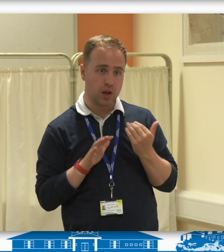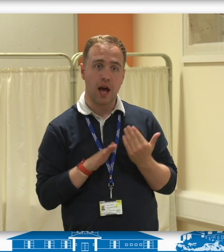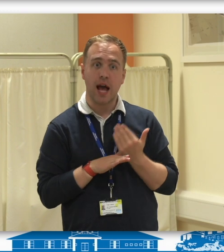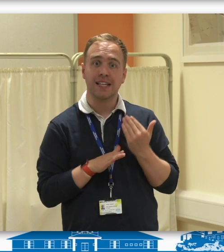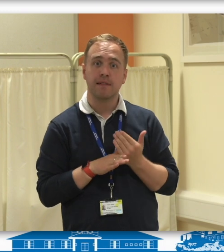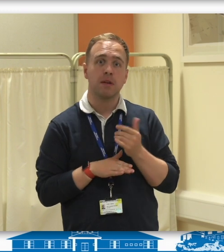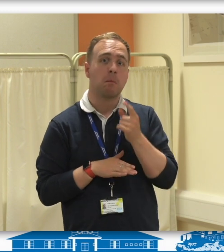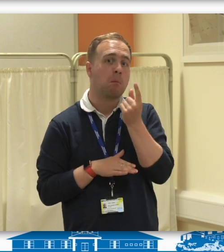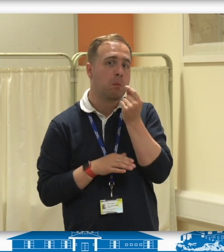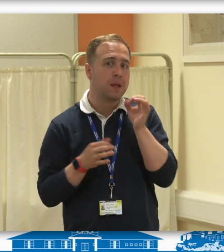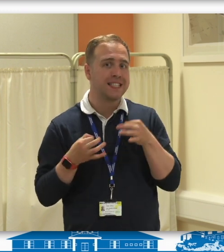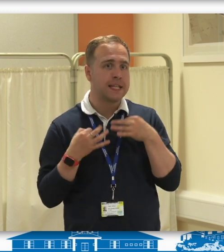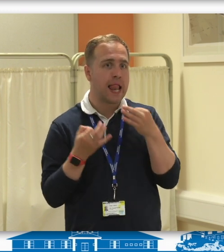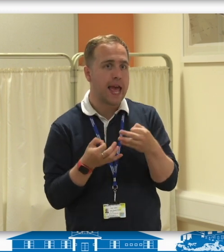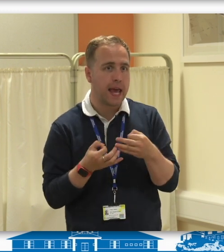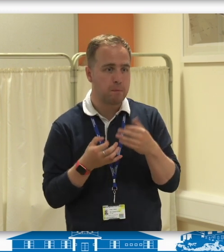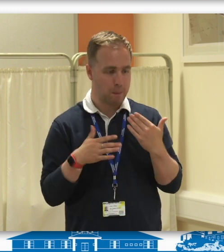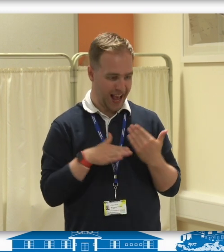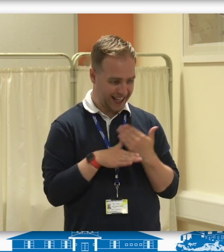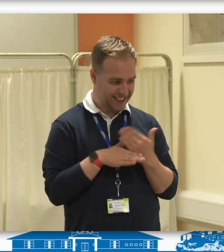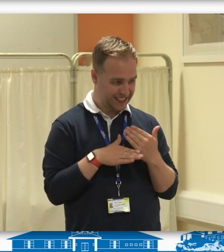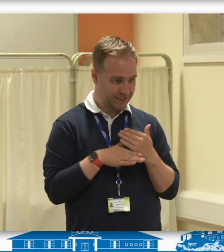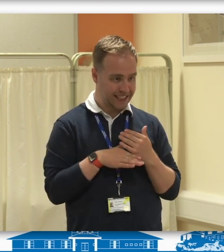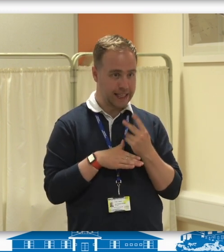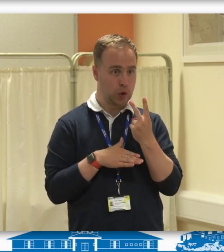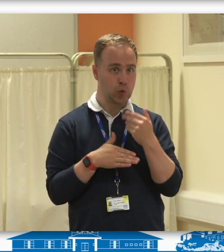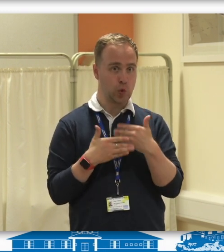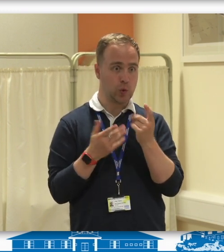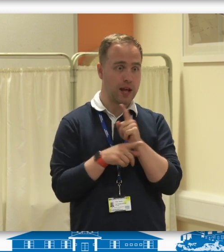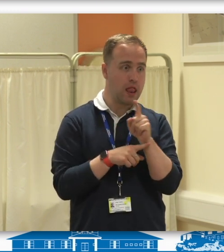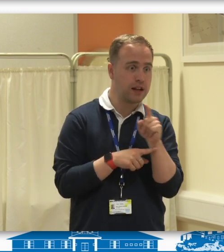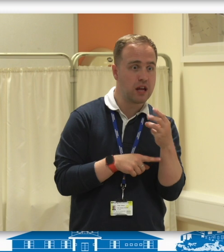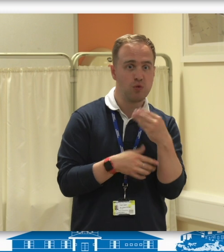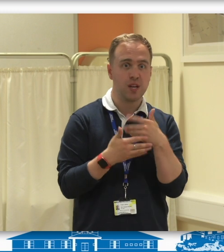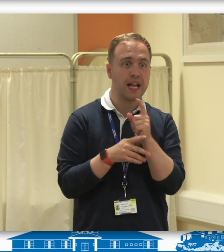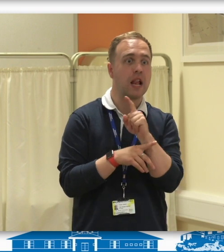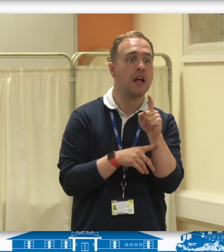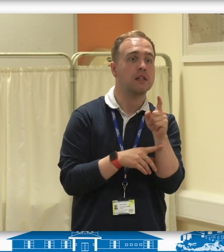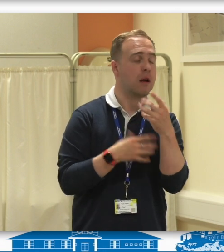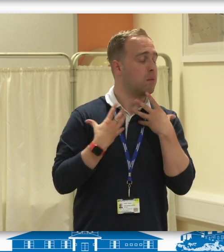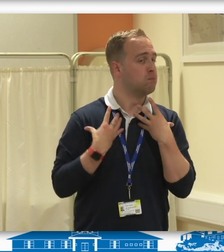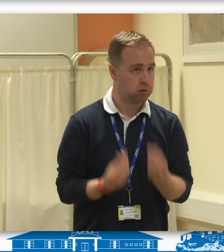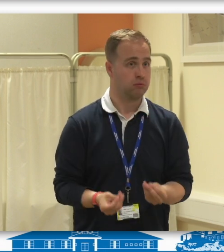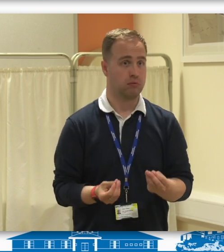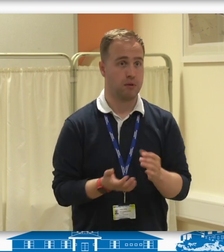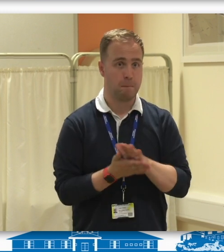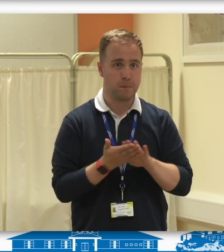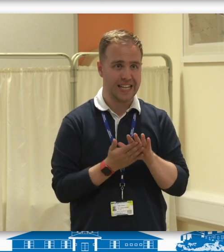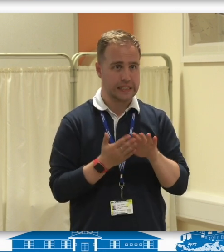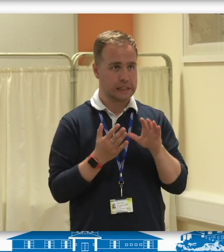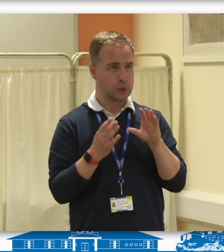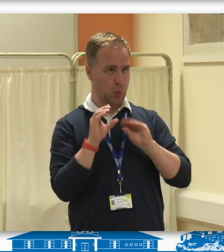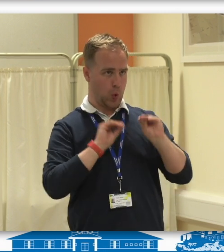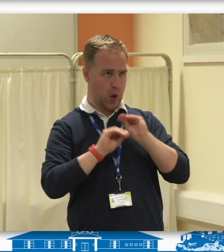be delayed by up to 72 hours. So that can make it really quite tricky to understand what has caused